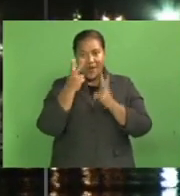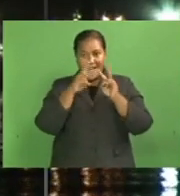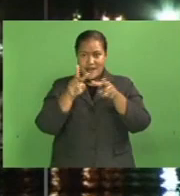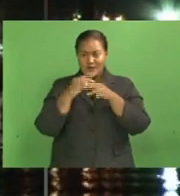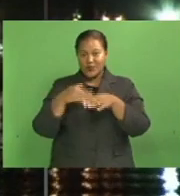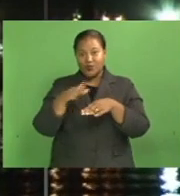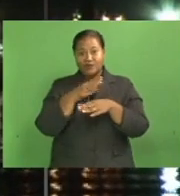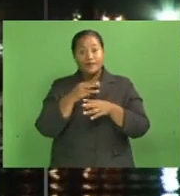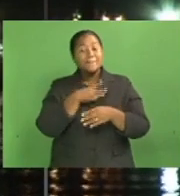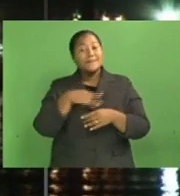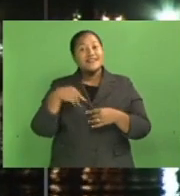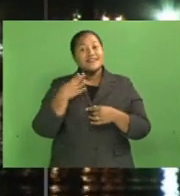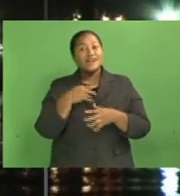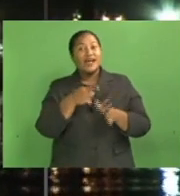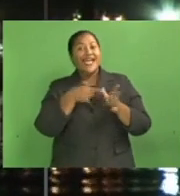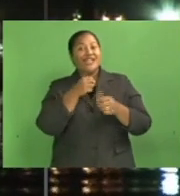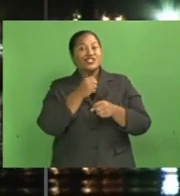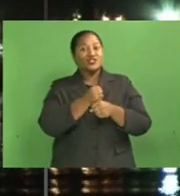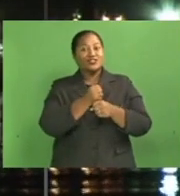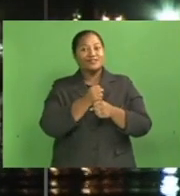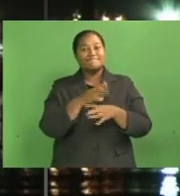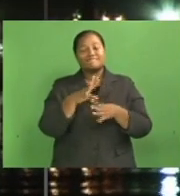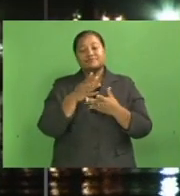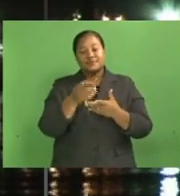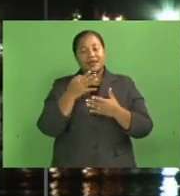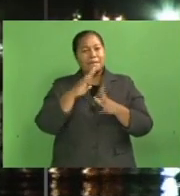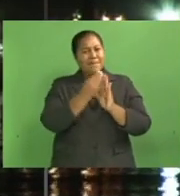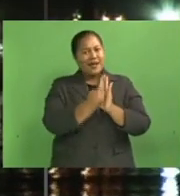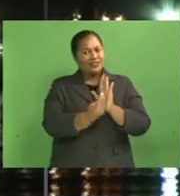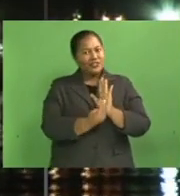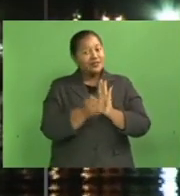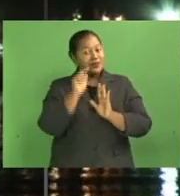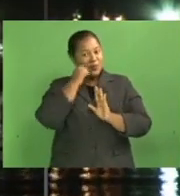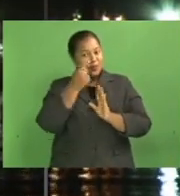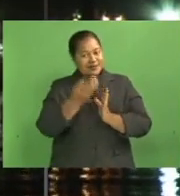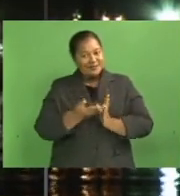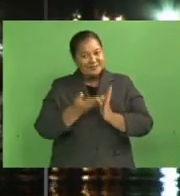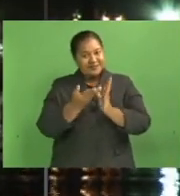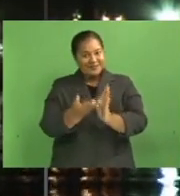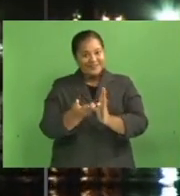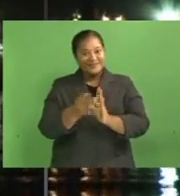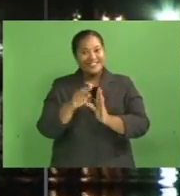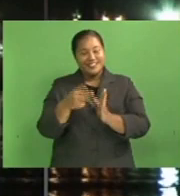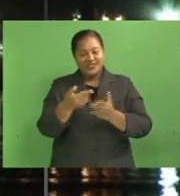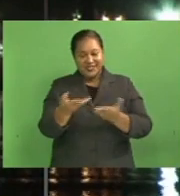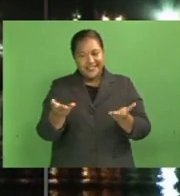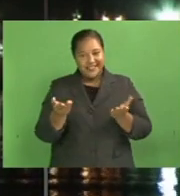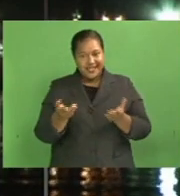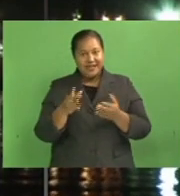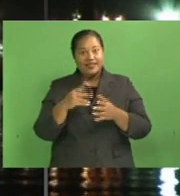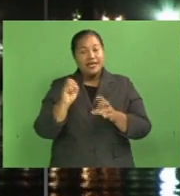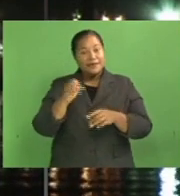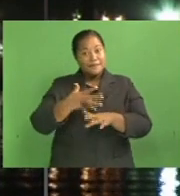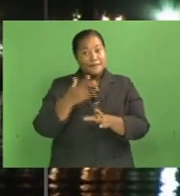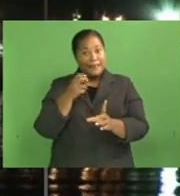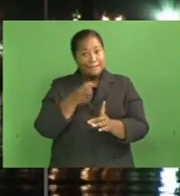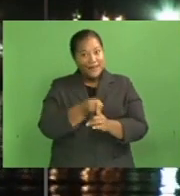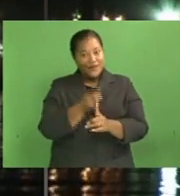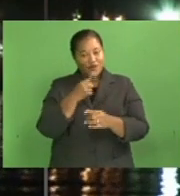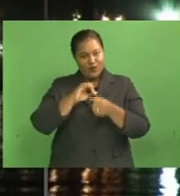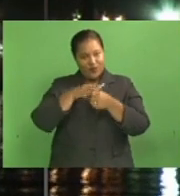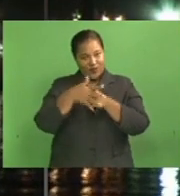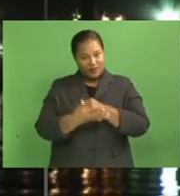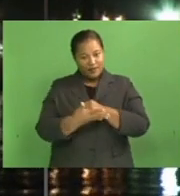Minister for Economy Aya Said Qayyum, as this budget is expected to be totally confined to countering the impact of